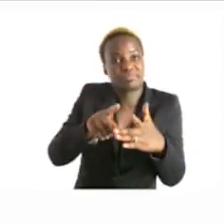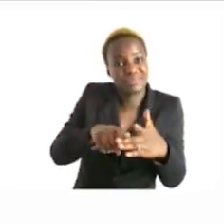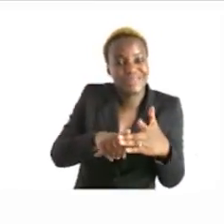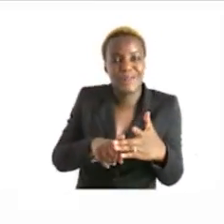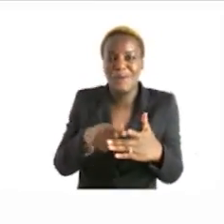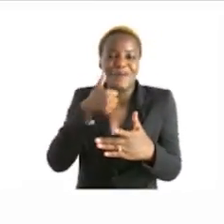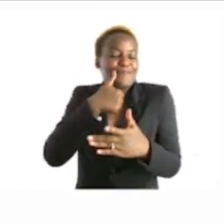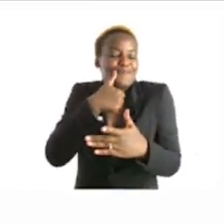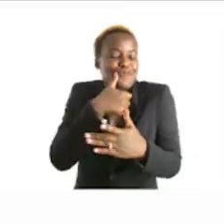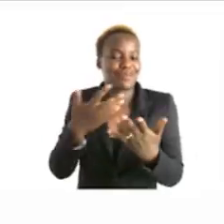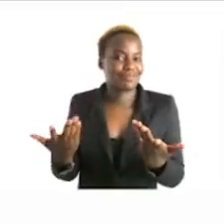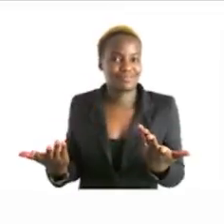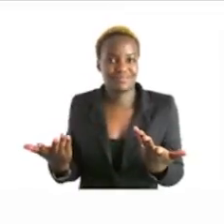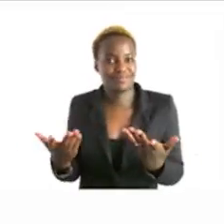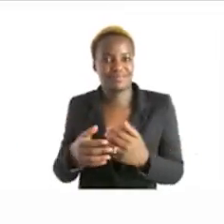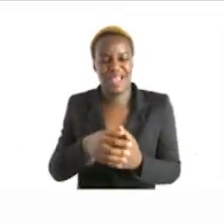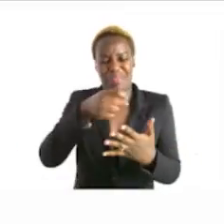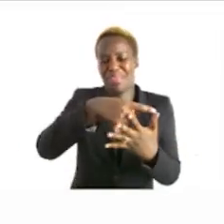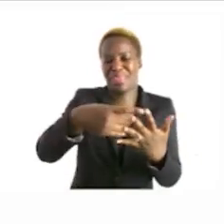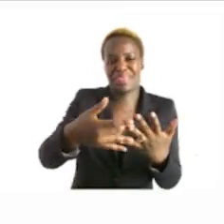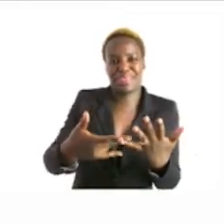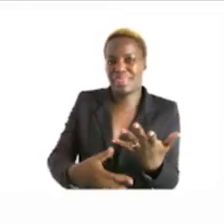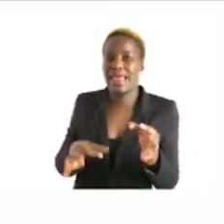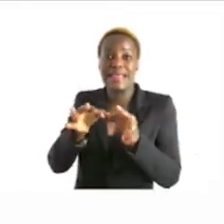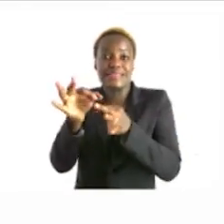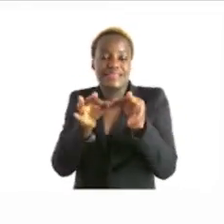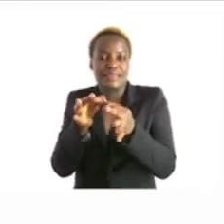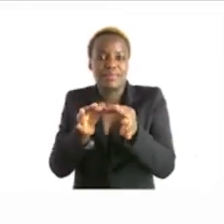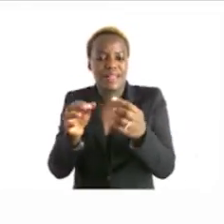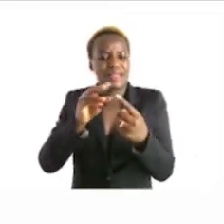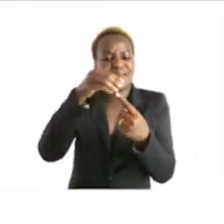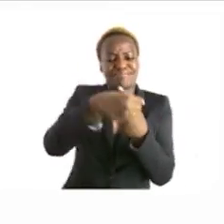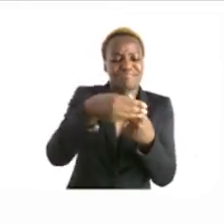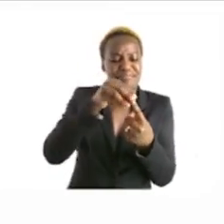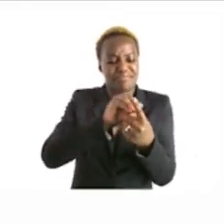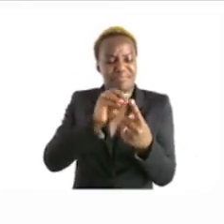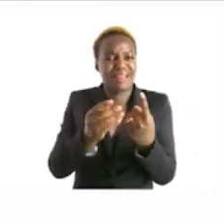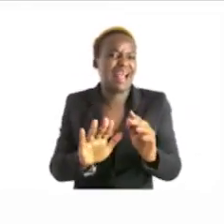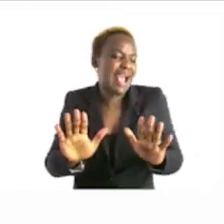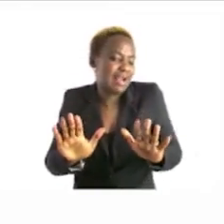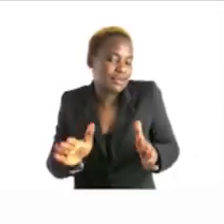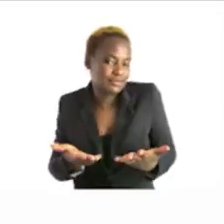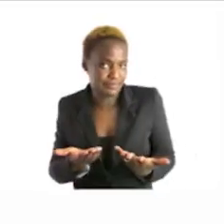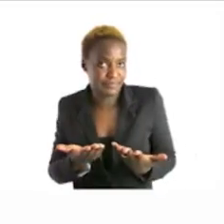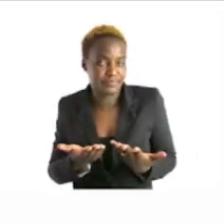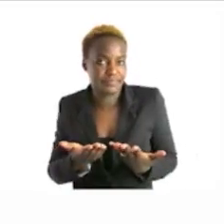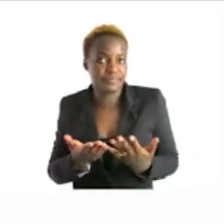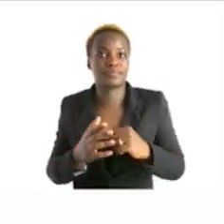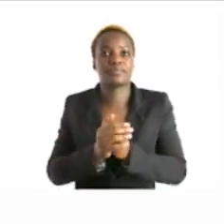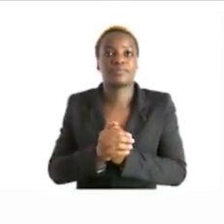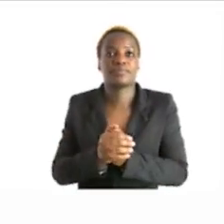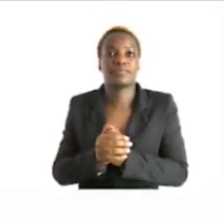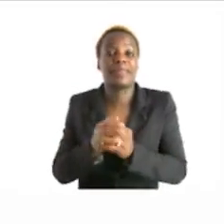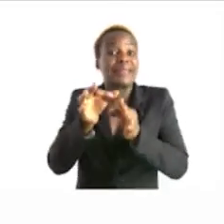tasty and all those ones the ones that you describe the banana for those ones are called the adjectives because you are describing